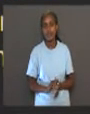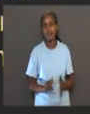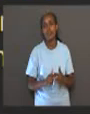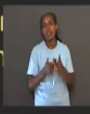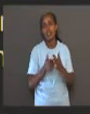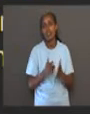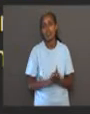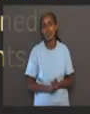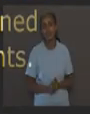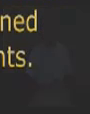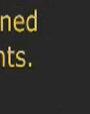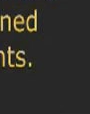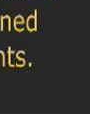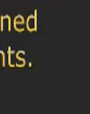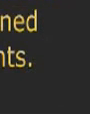Begin.